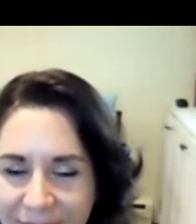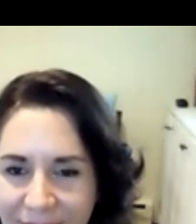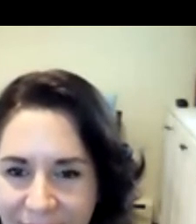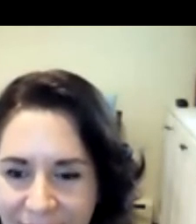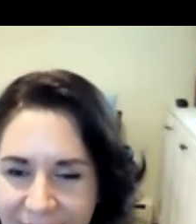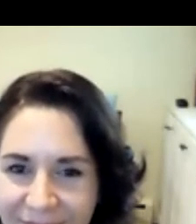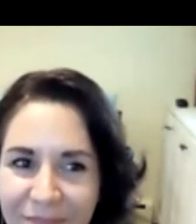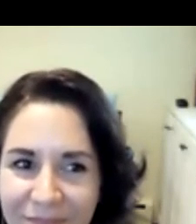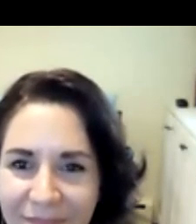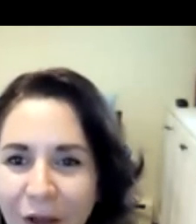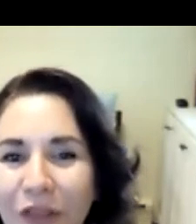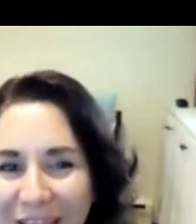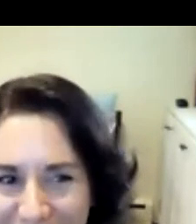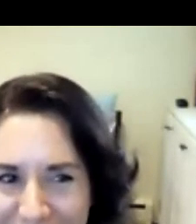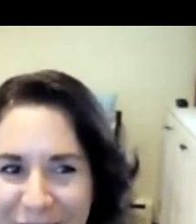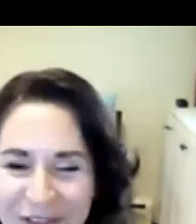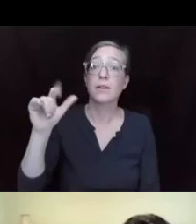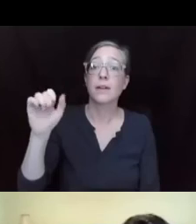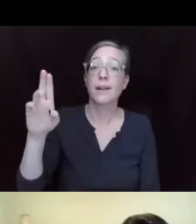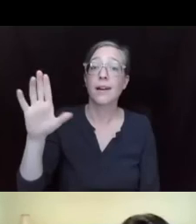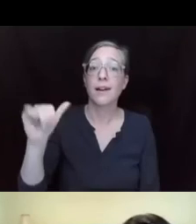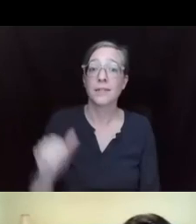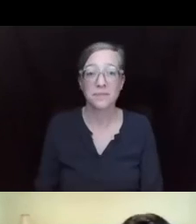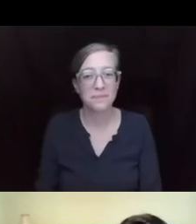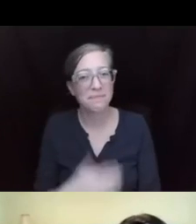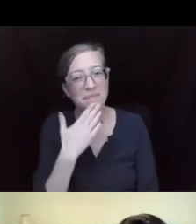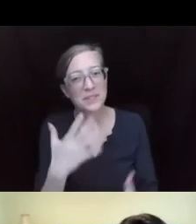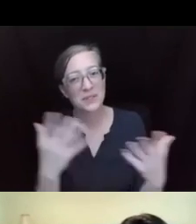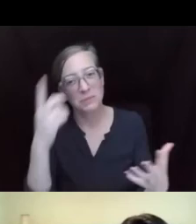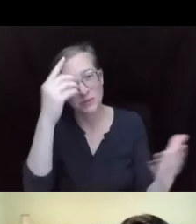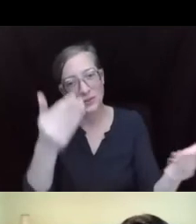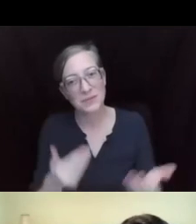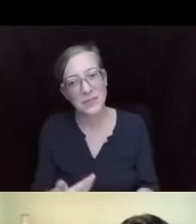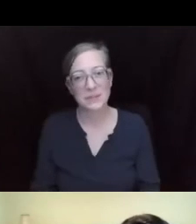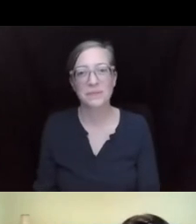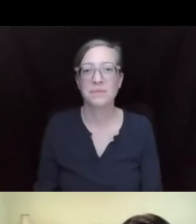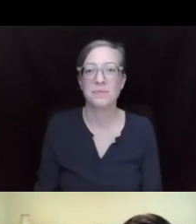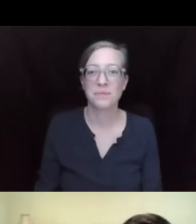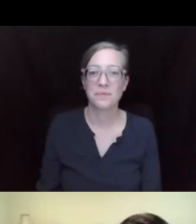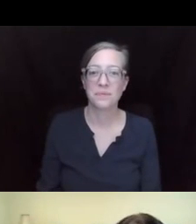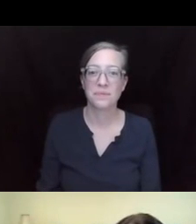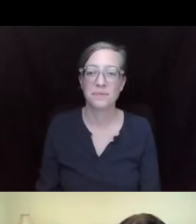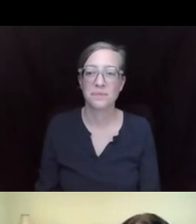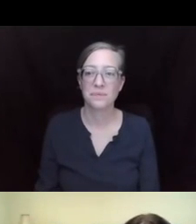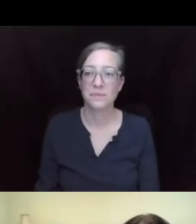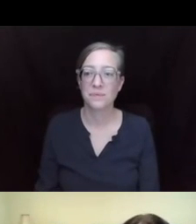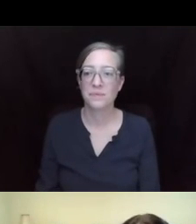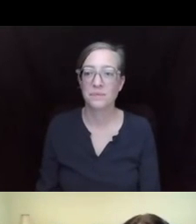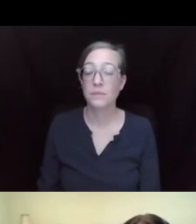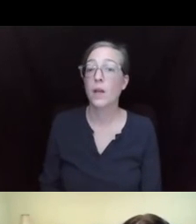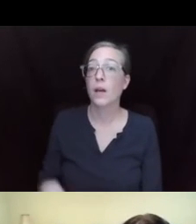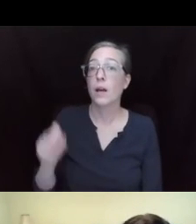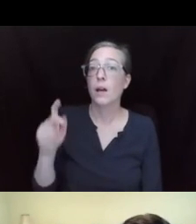Thank you so much, Dr. Blanca. Oh, thank you so much for this invitation. All right, so I think I'm sharing